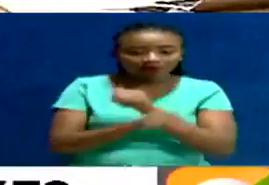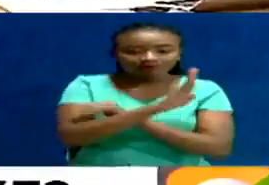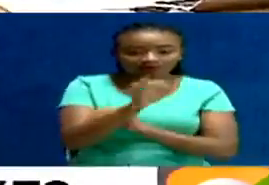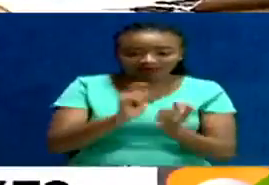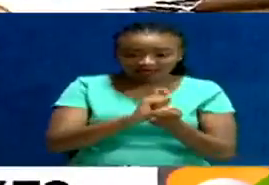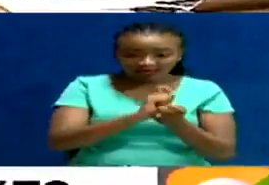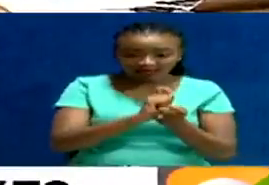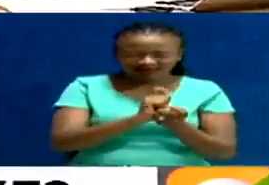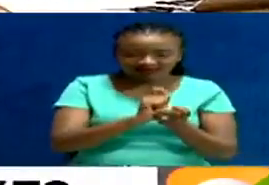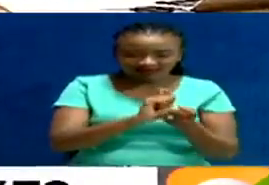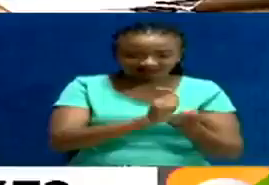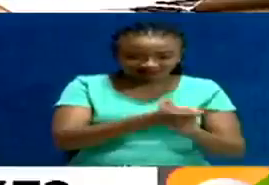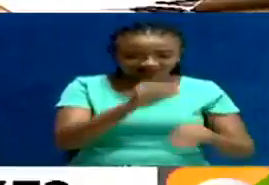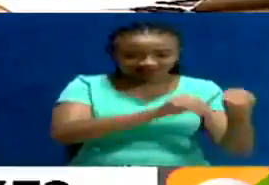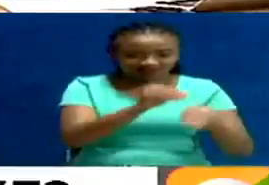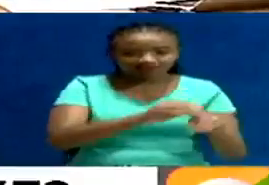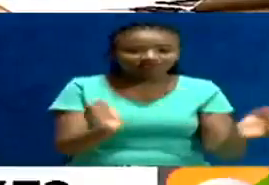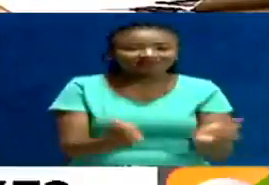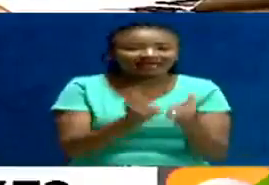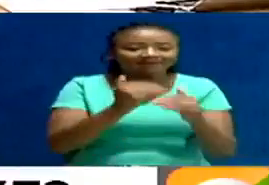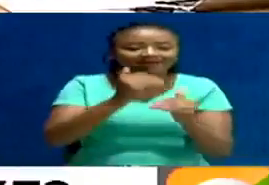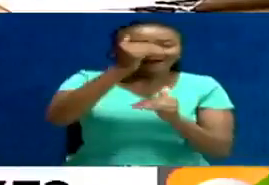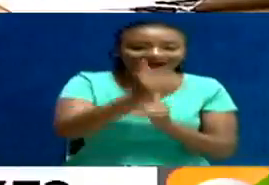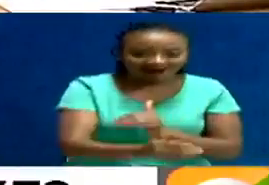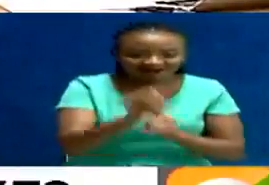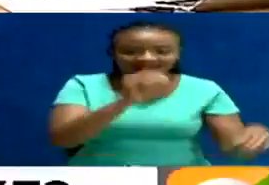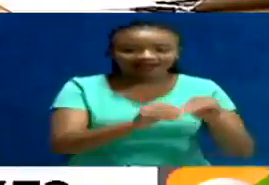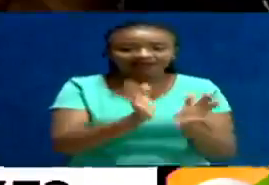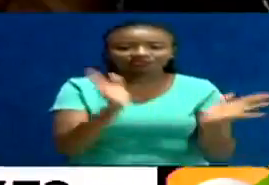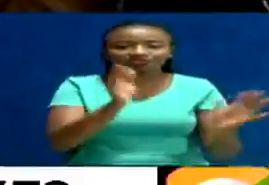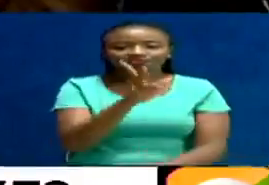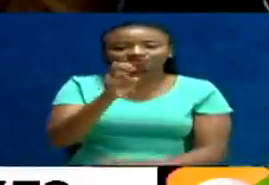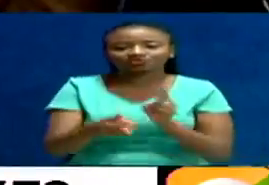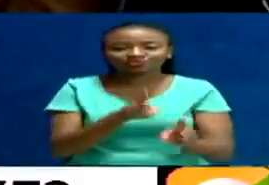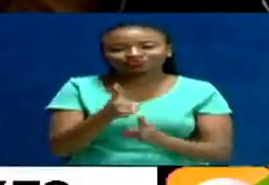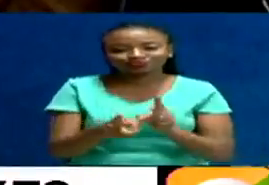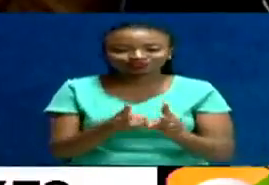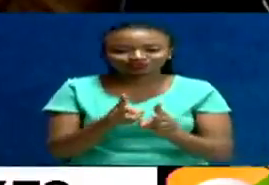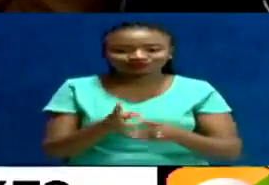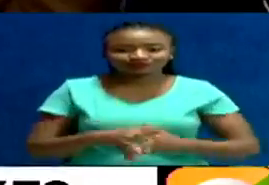referendum should be held after the 2022 general election.